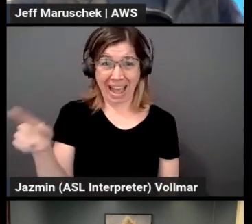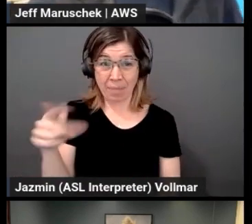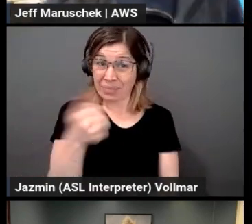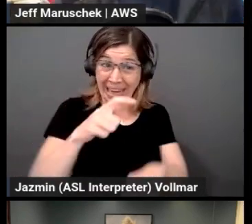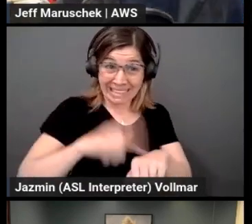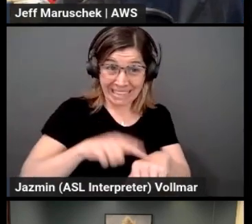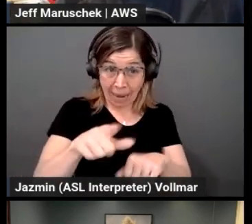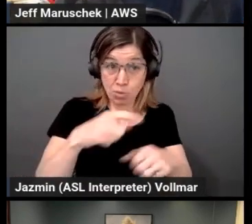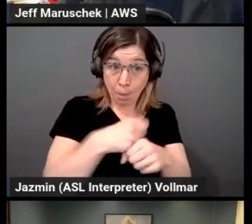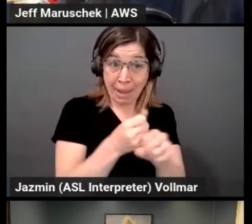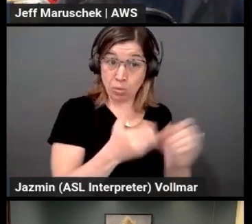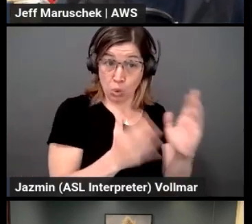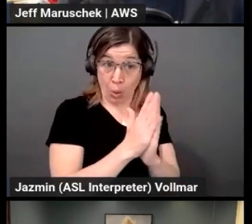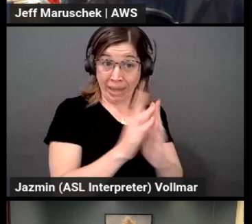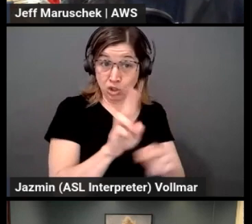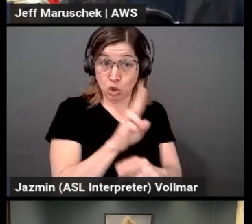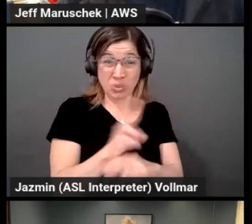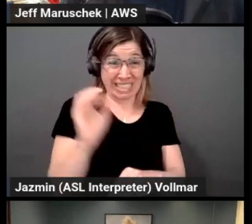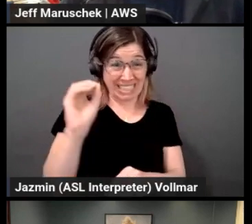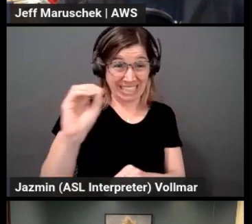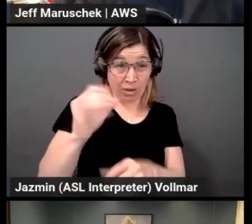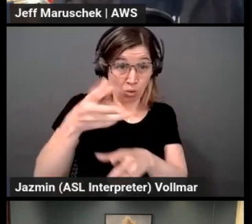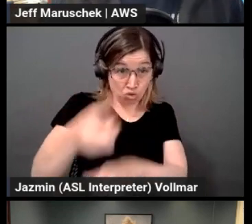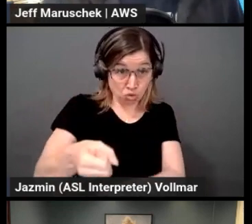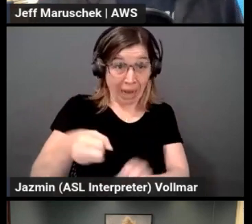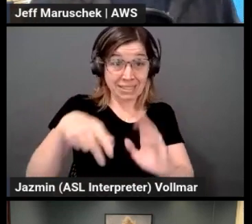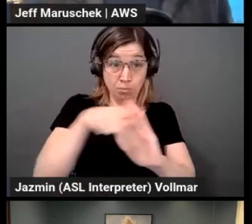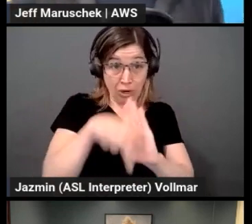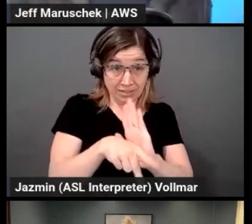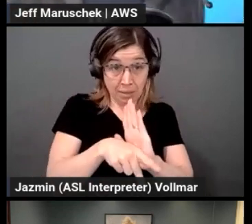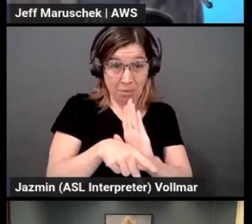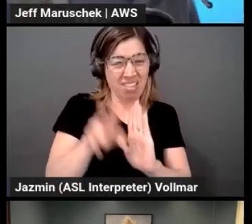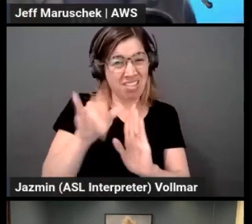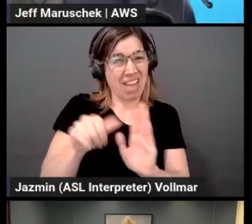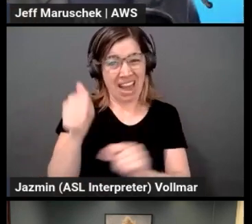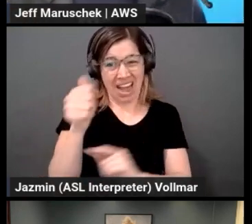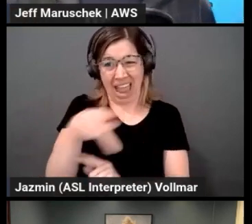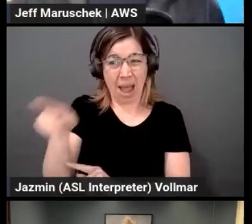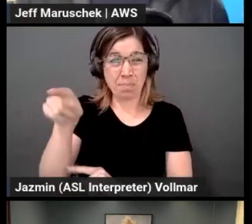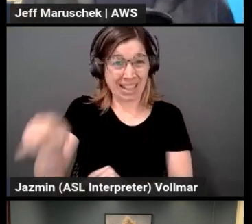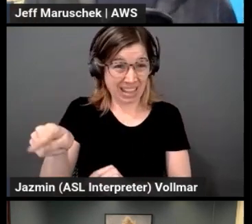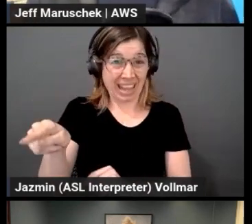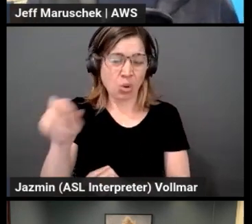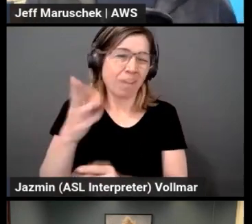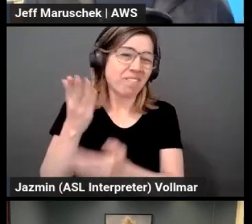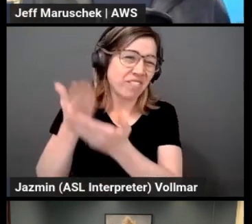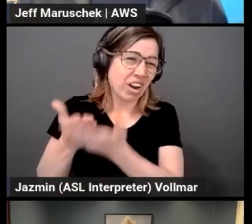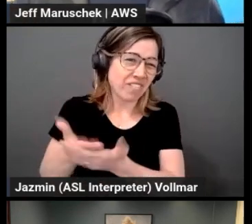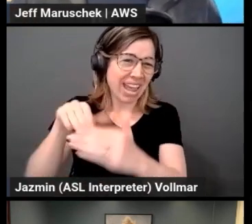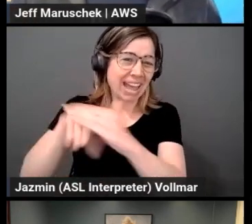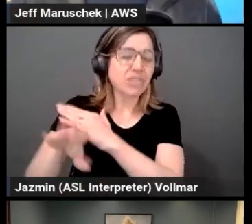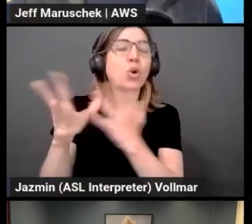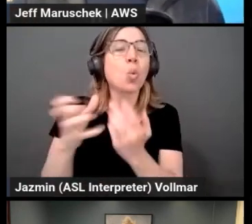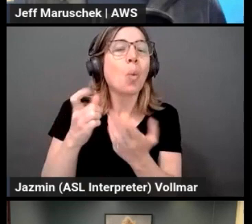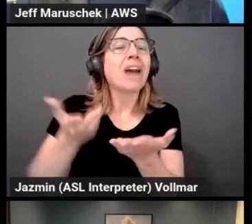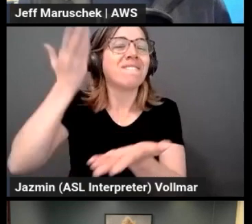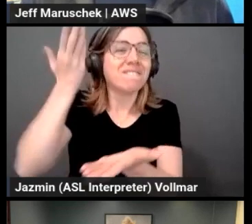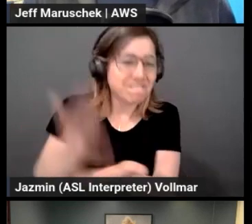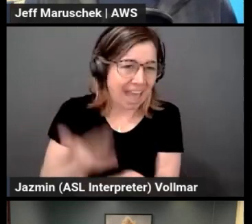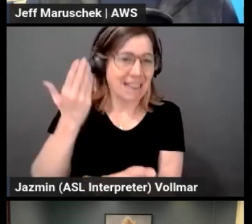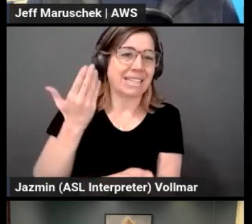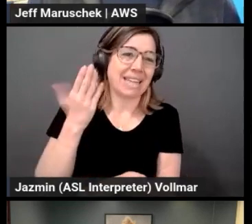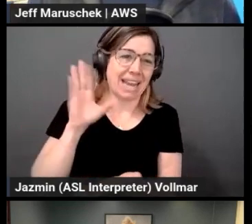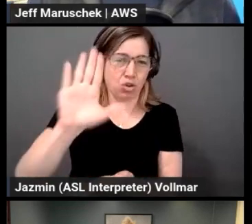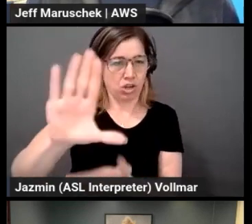trust principles, the application or verified access in this instance wants to validate you with every